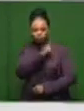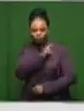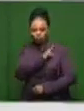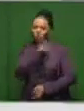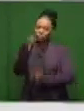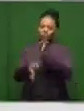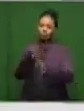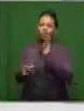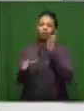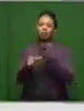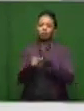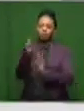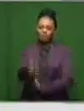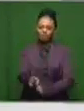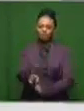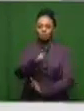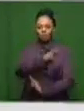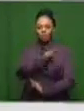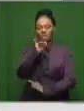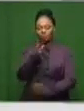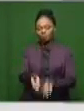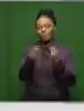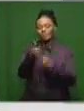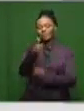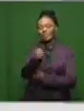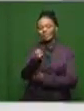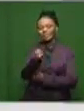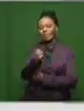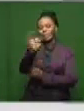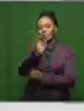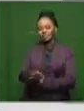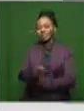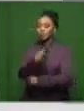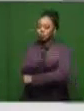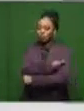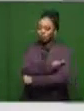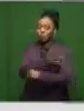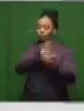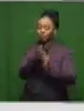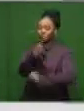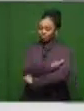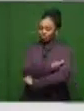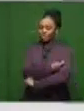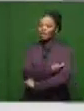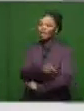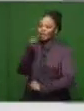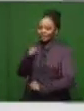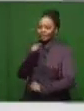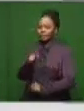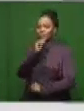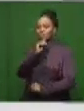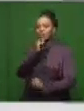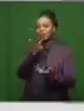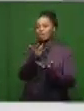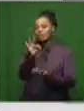If we can't get more than 60 percent of our population immune to this virus we're going to continue with transmission.